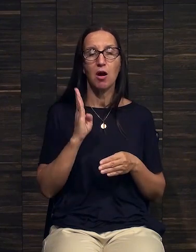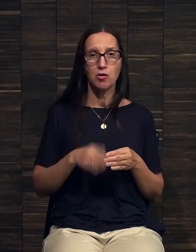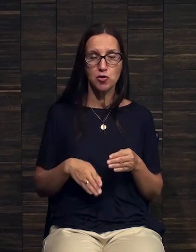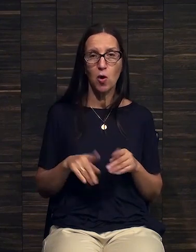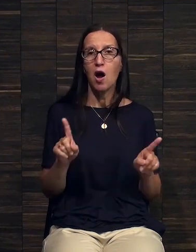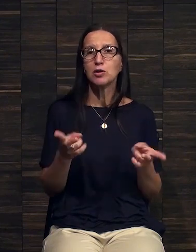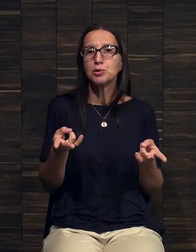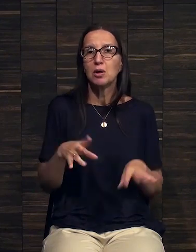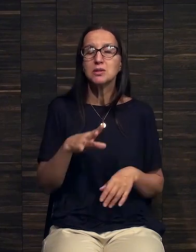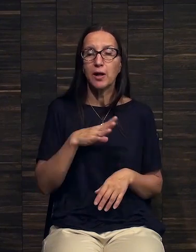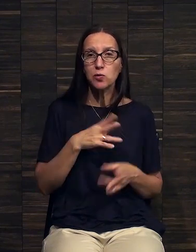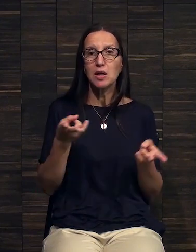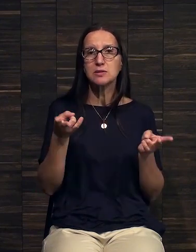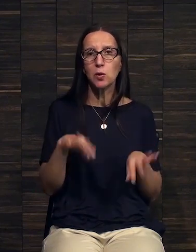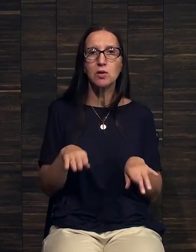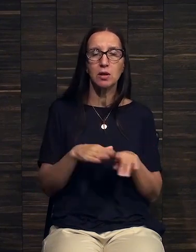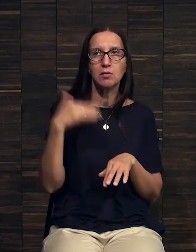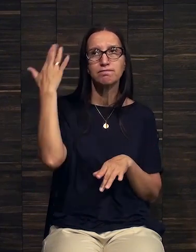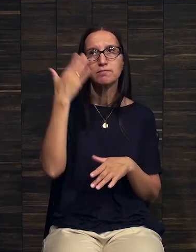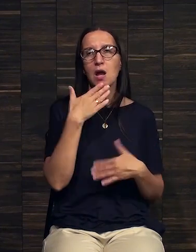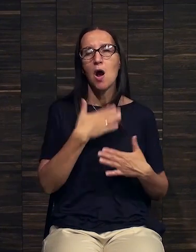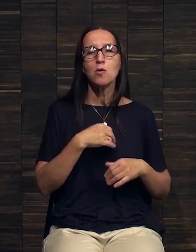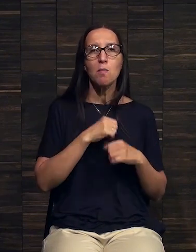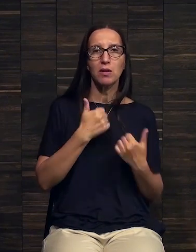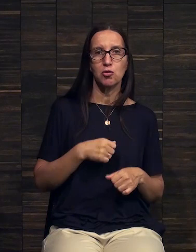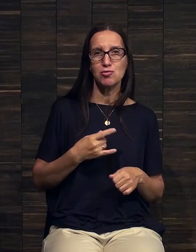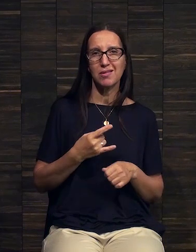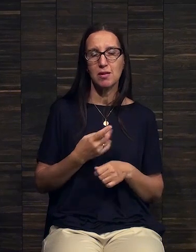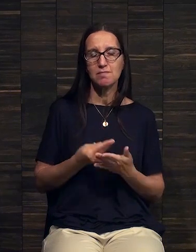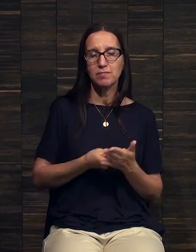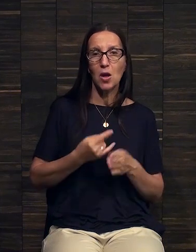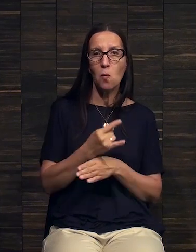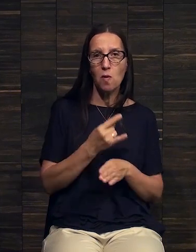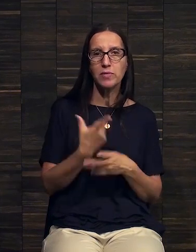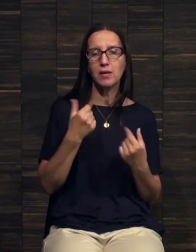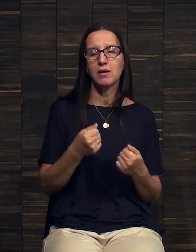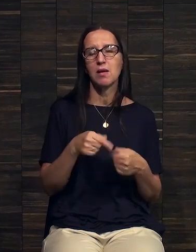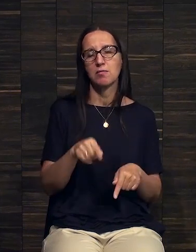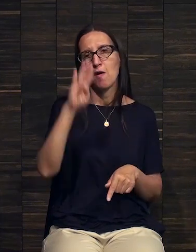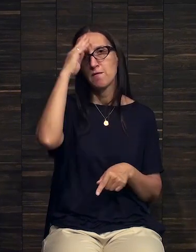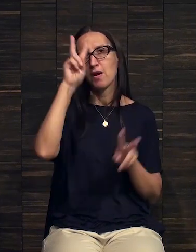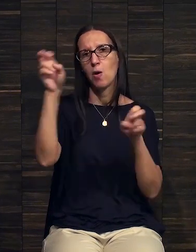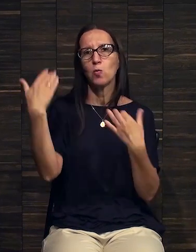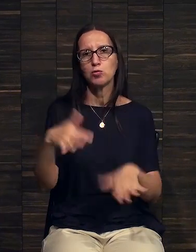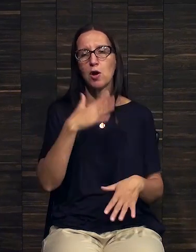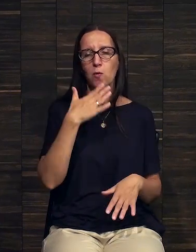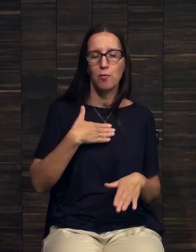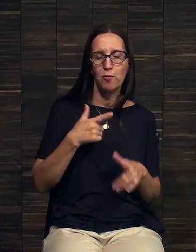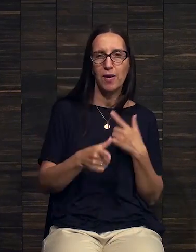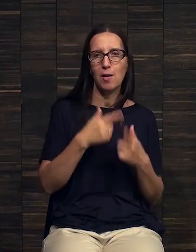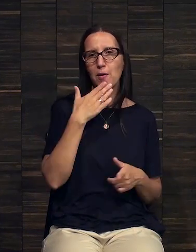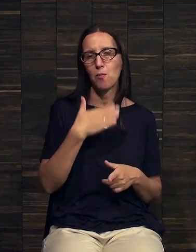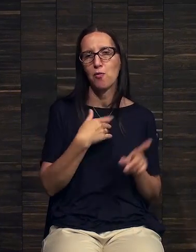they shut down, and what remains? Romantic comics remain, and there may be unhappy